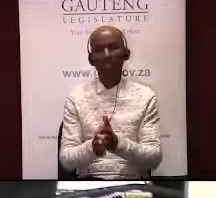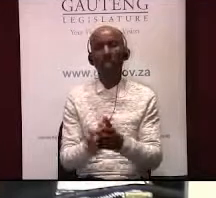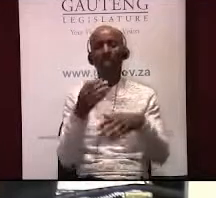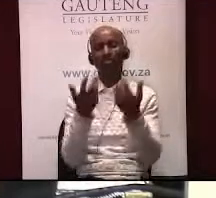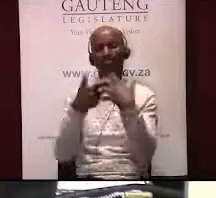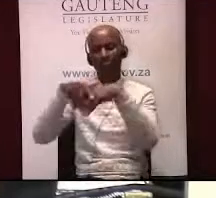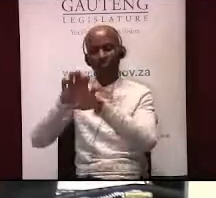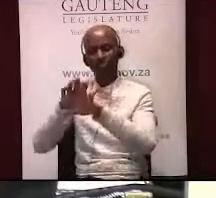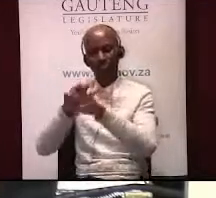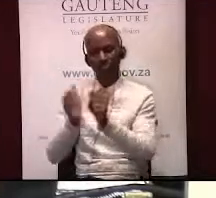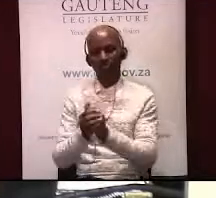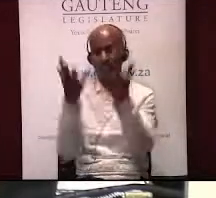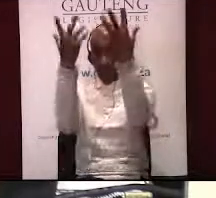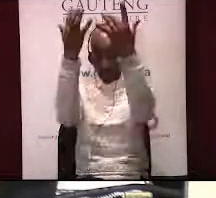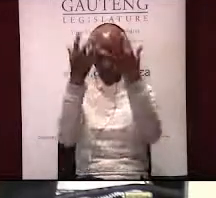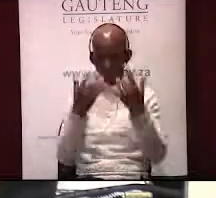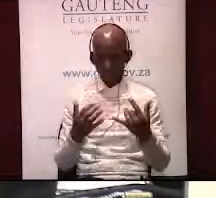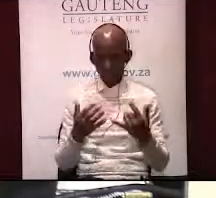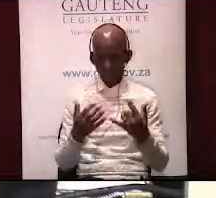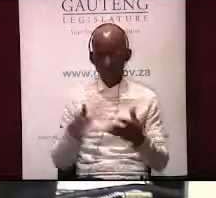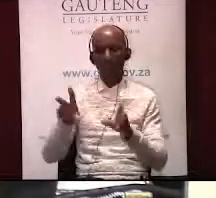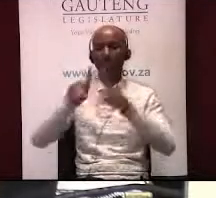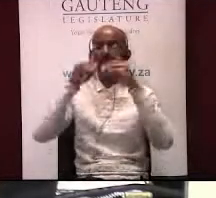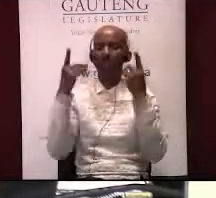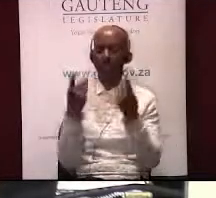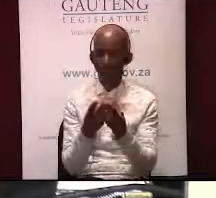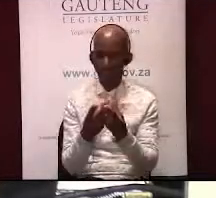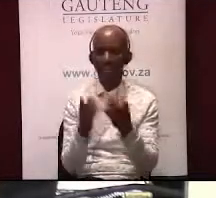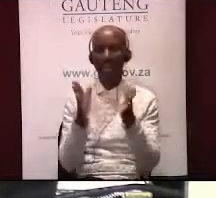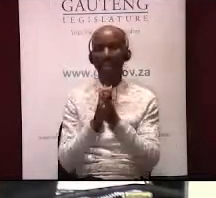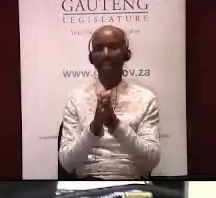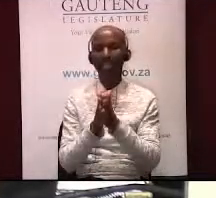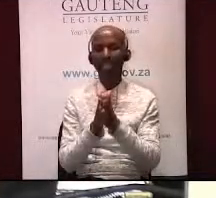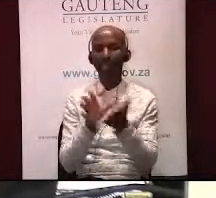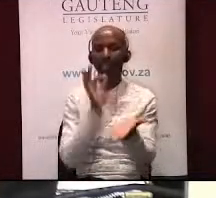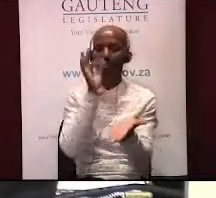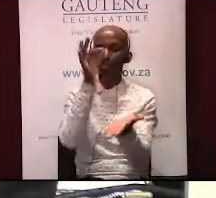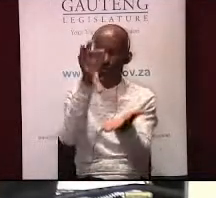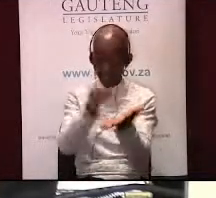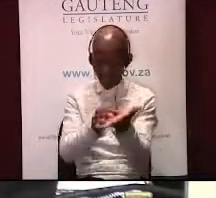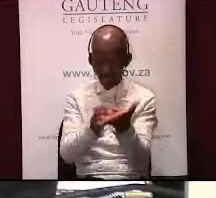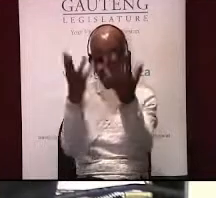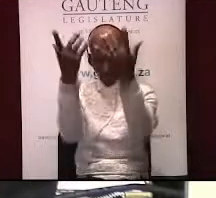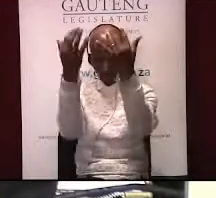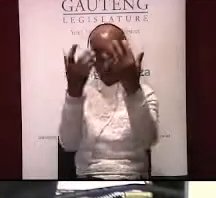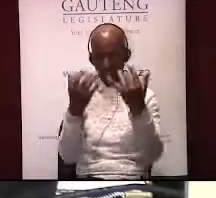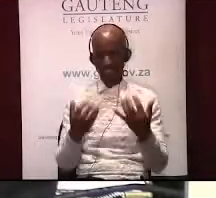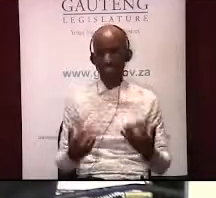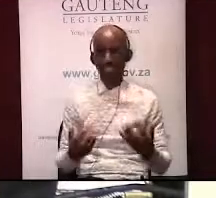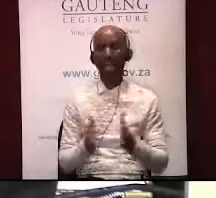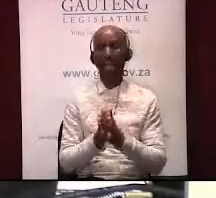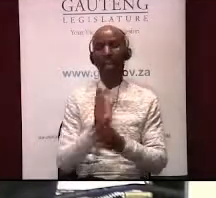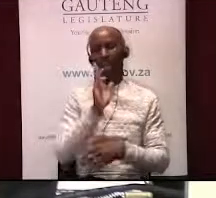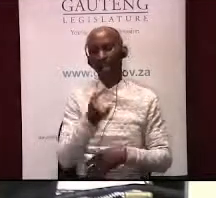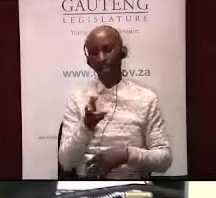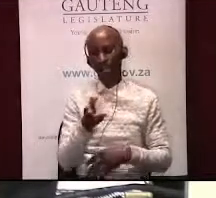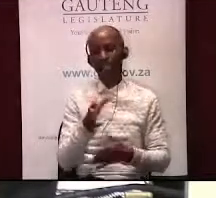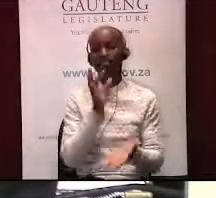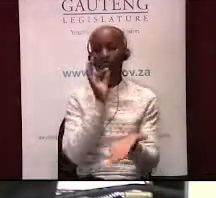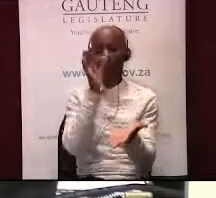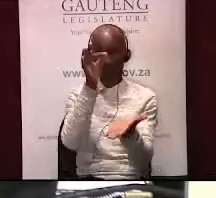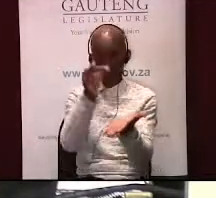interrogating the budgets of the department, as well as the proposals for the budgets, and also